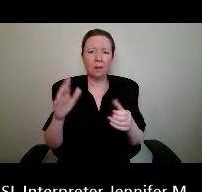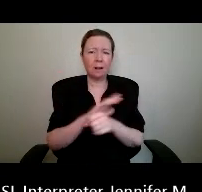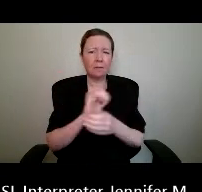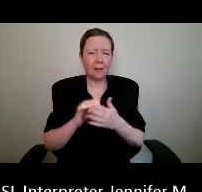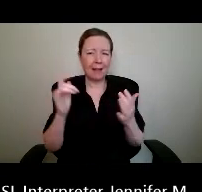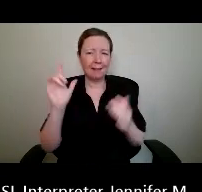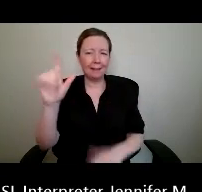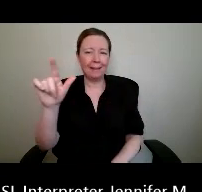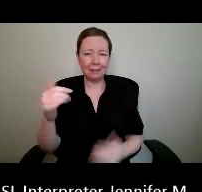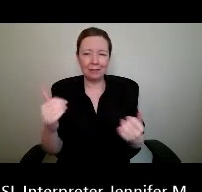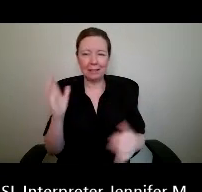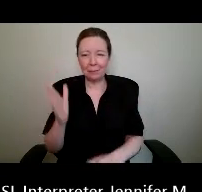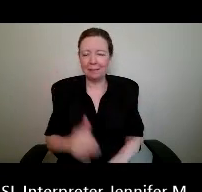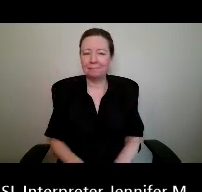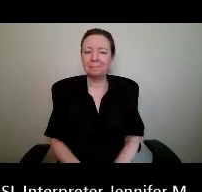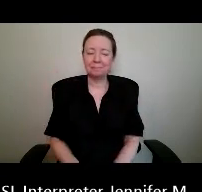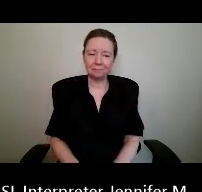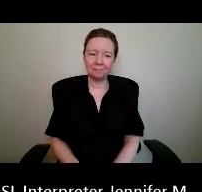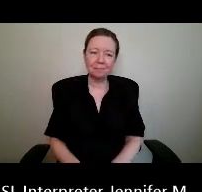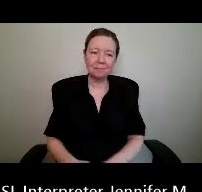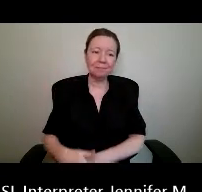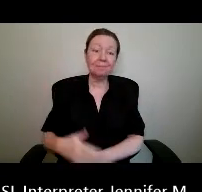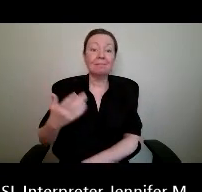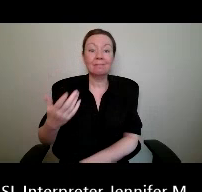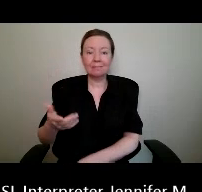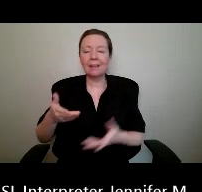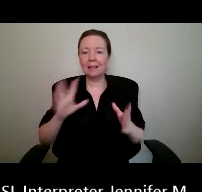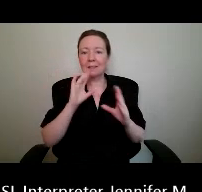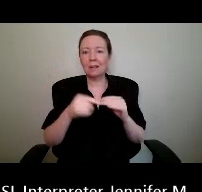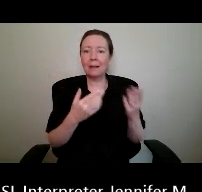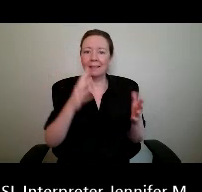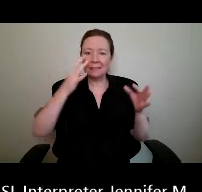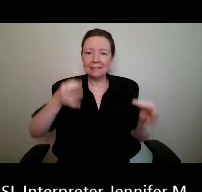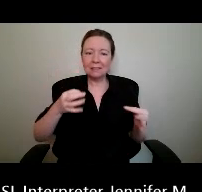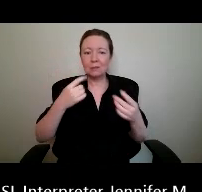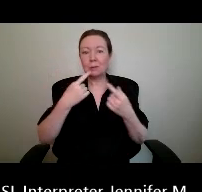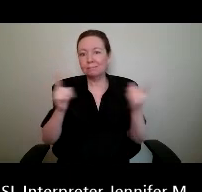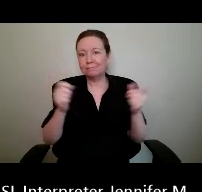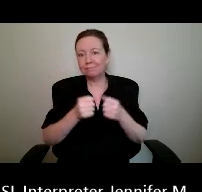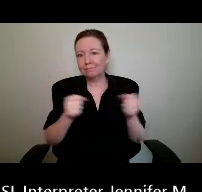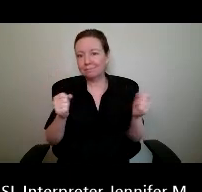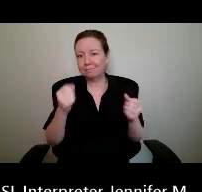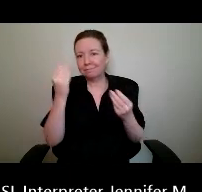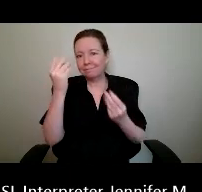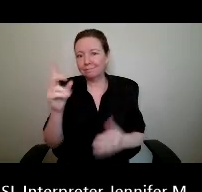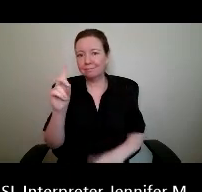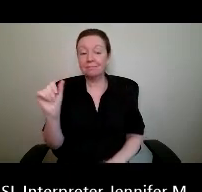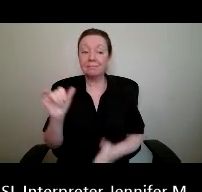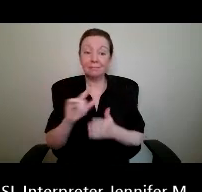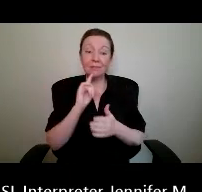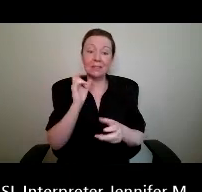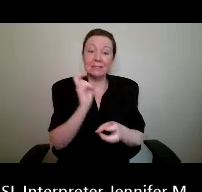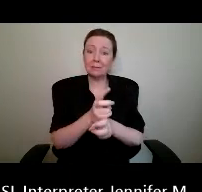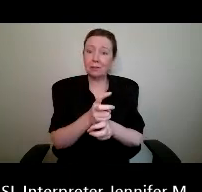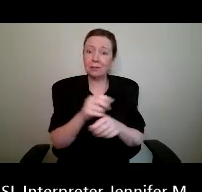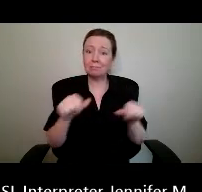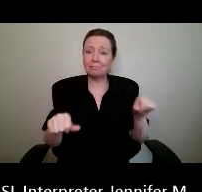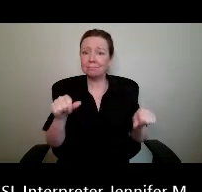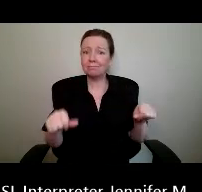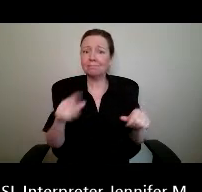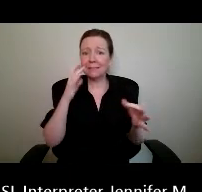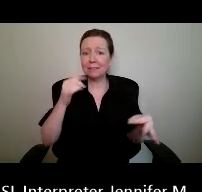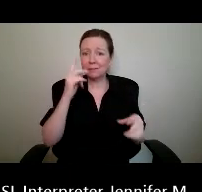today. So let's talk about this decision to disclose, which can be a very, very difficult decision